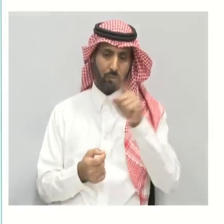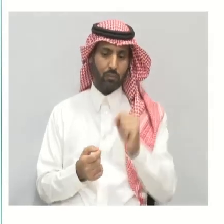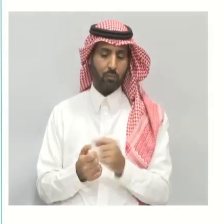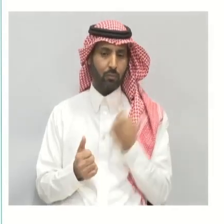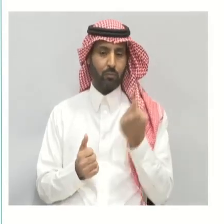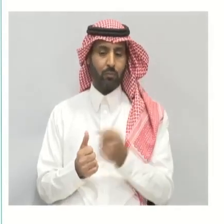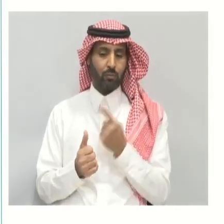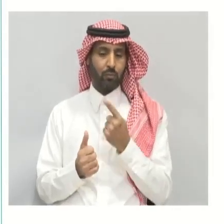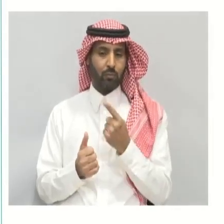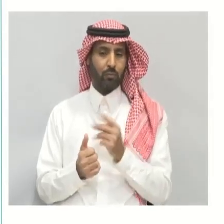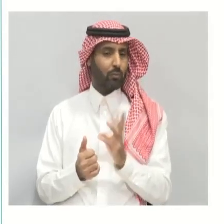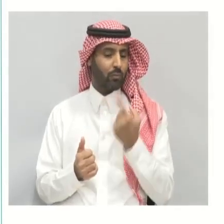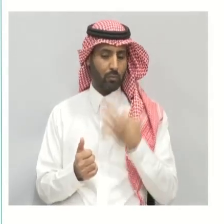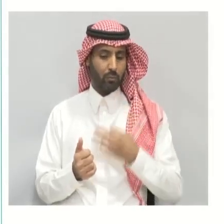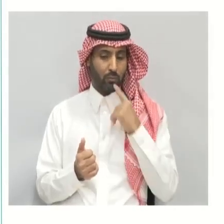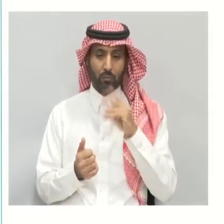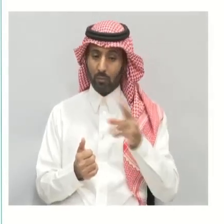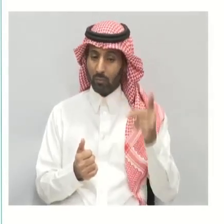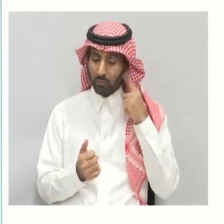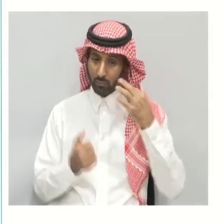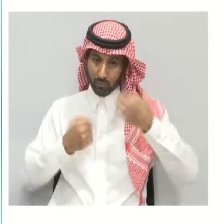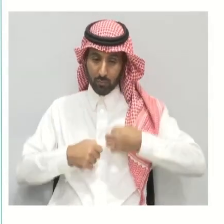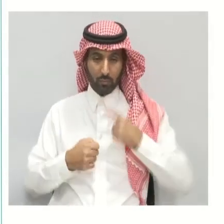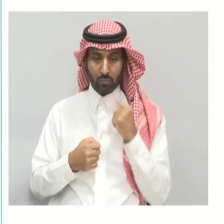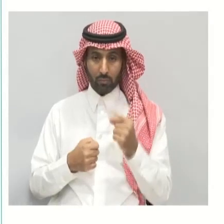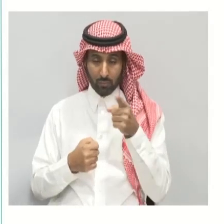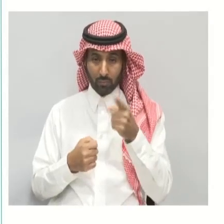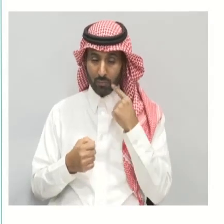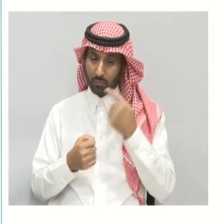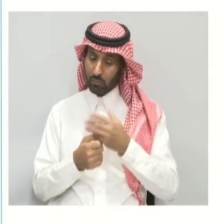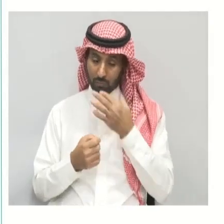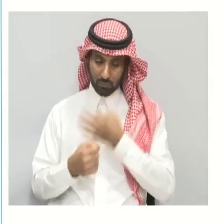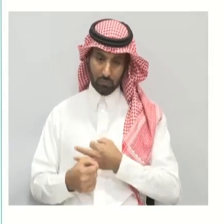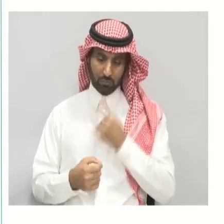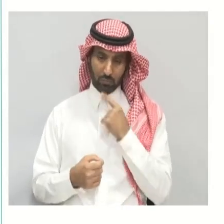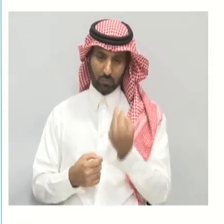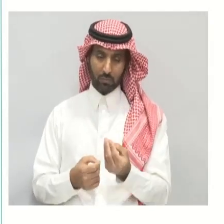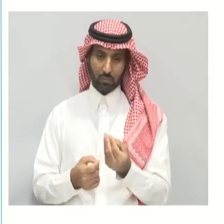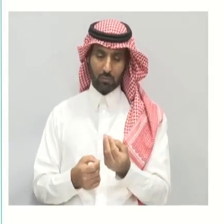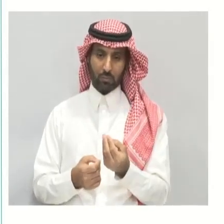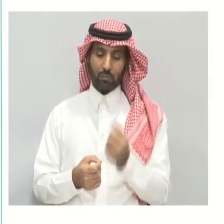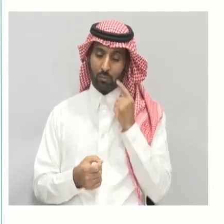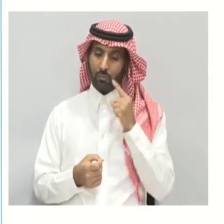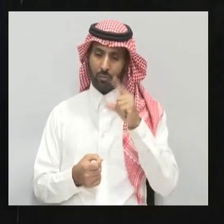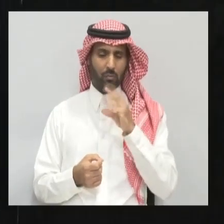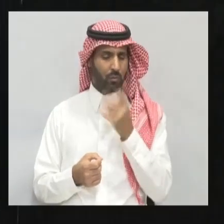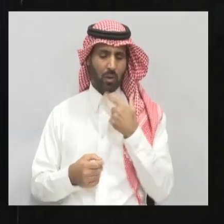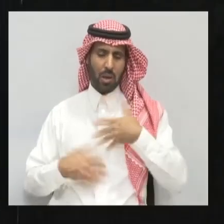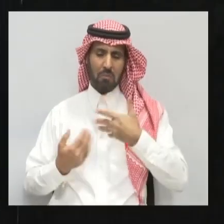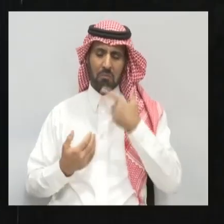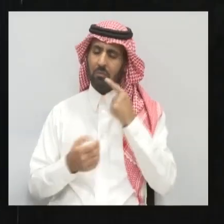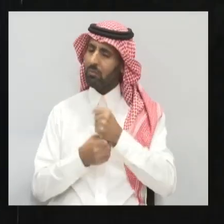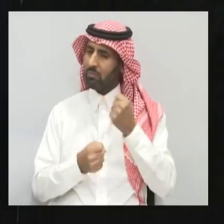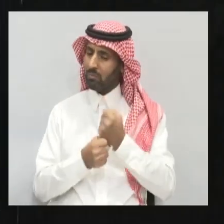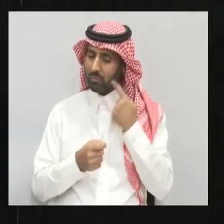The first one, it was what kind of clothes that you would like to wear? Is it casual, like a shirt and shorts, or is it